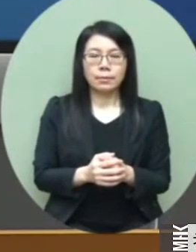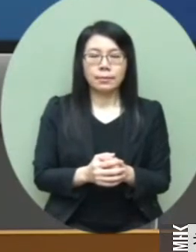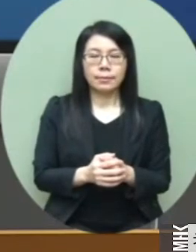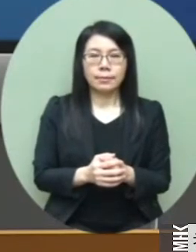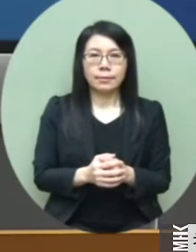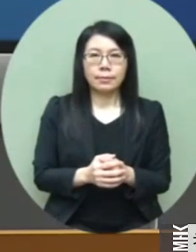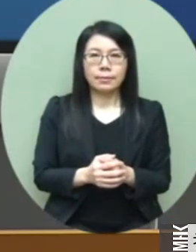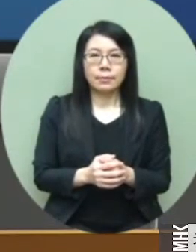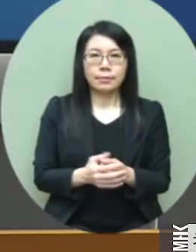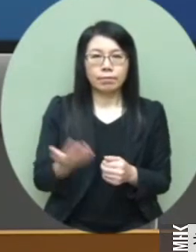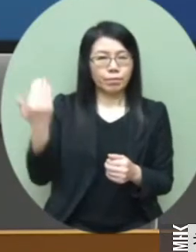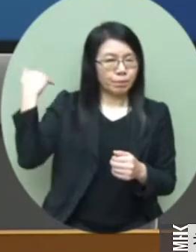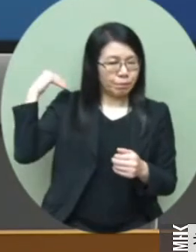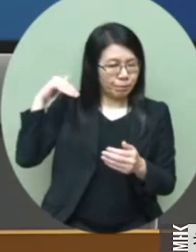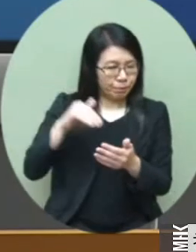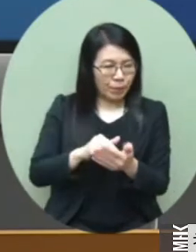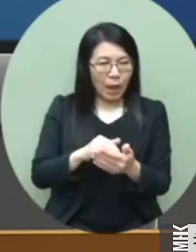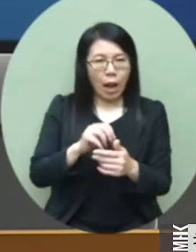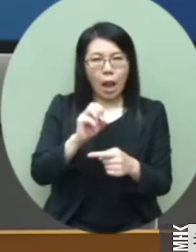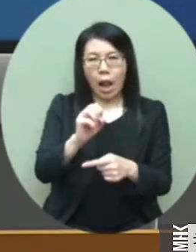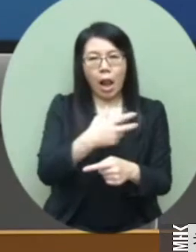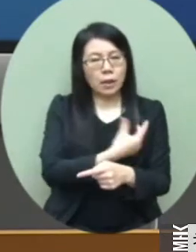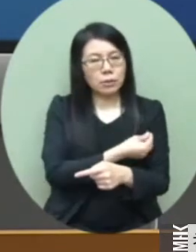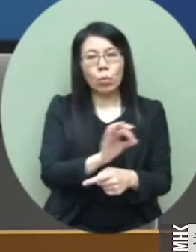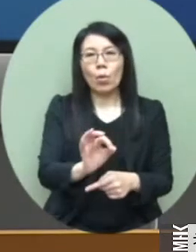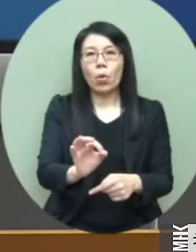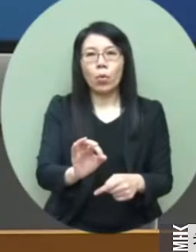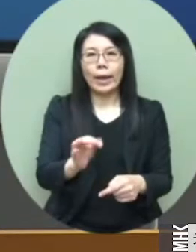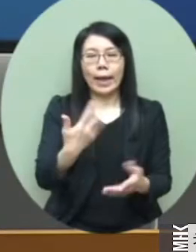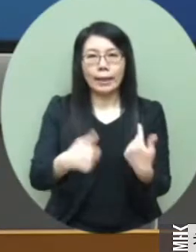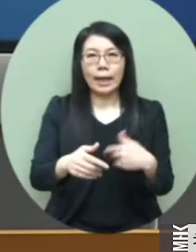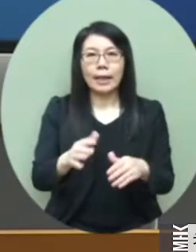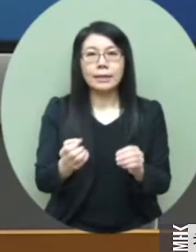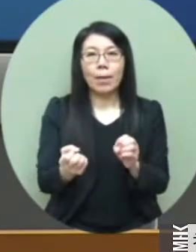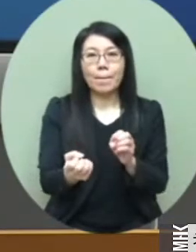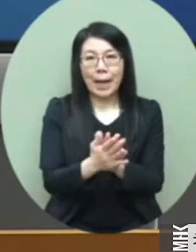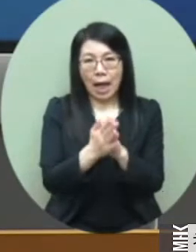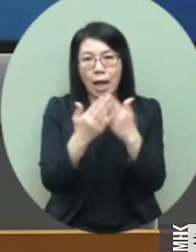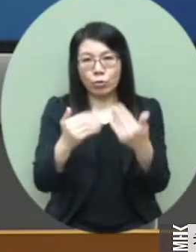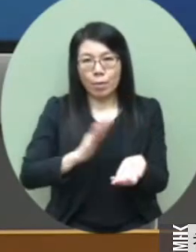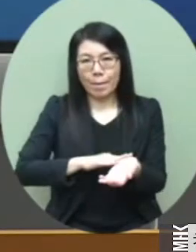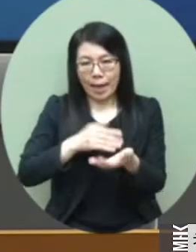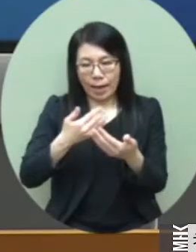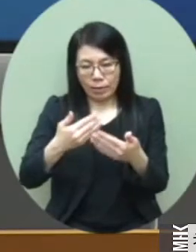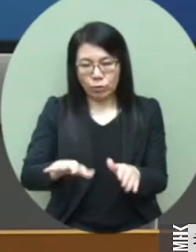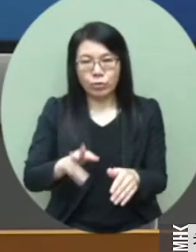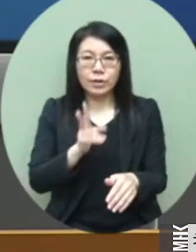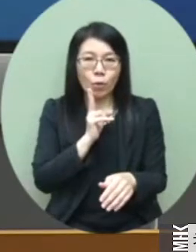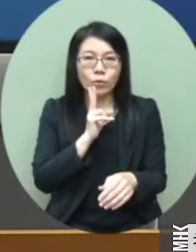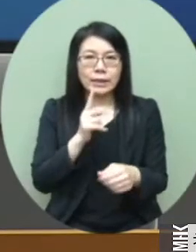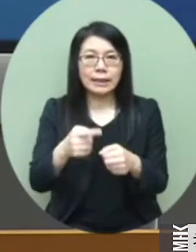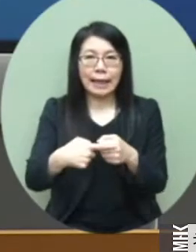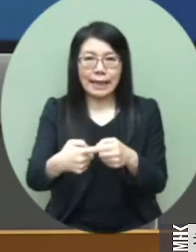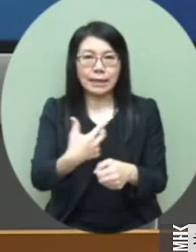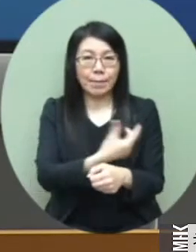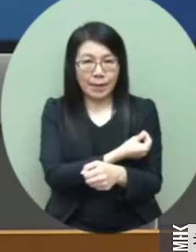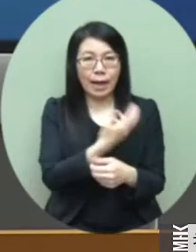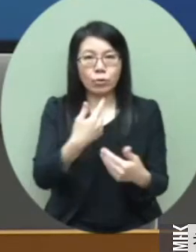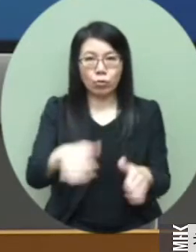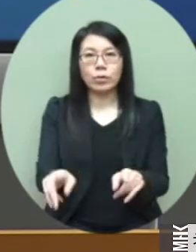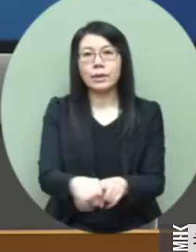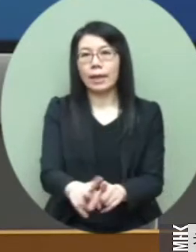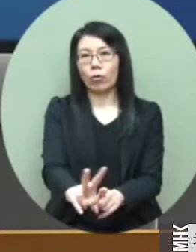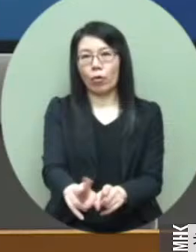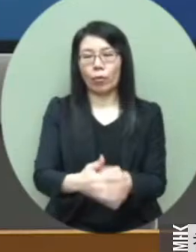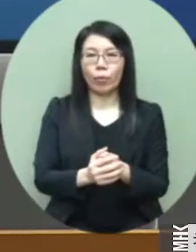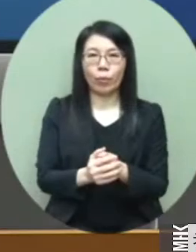vaccination, and if you are a recovered patient, then it's like you have already got one dose. And similarly, you know, it